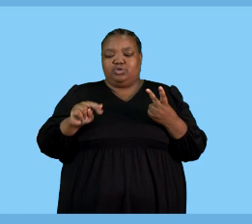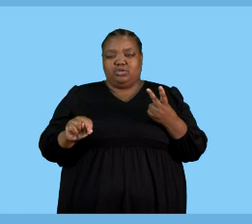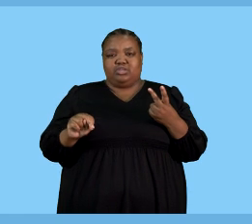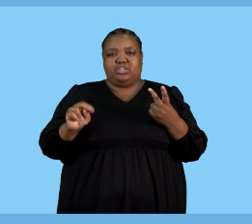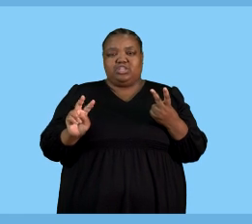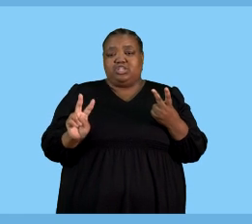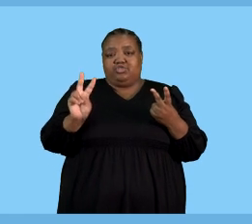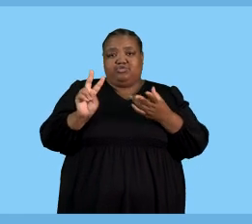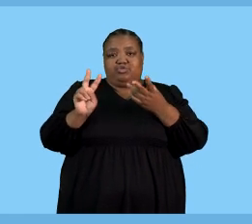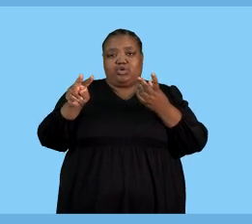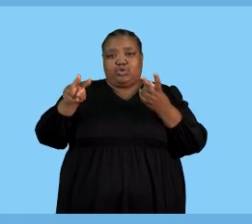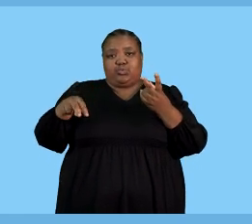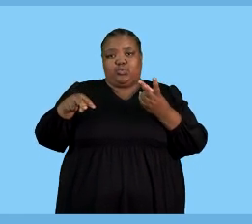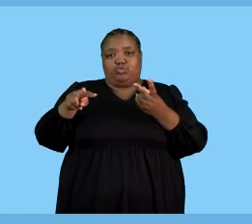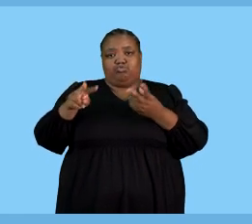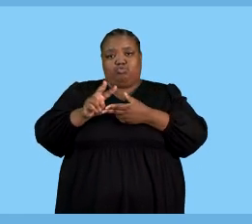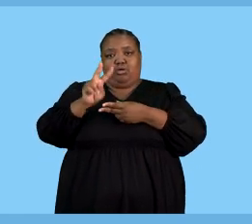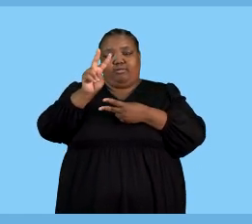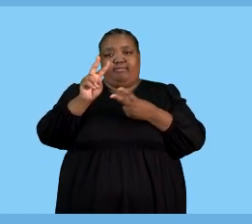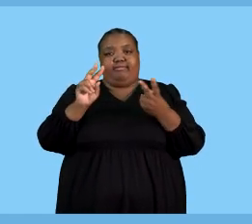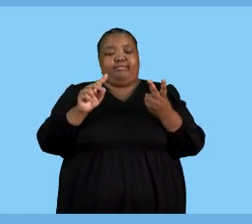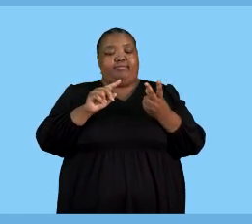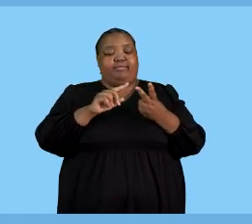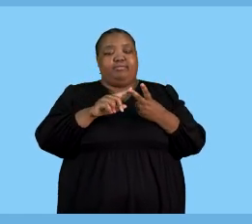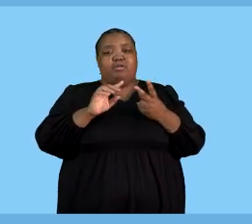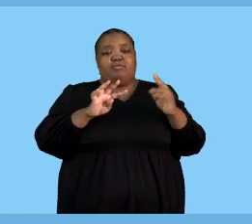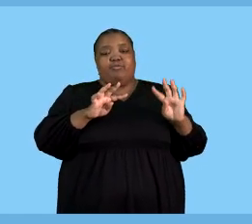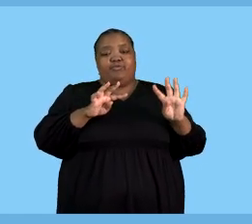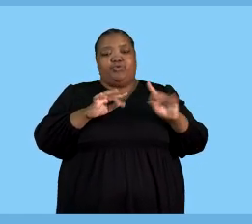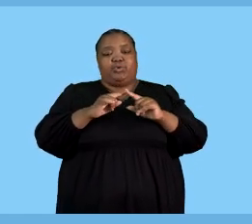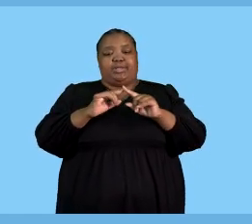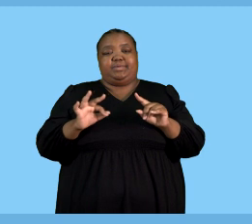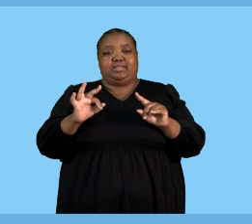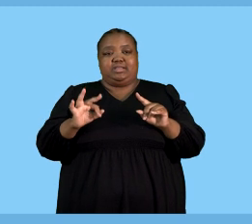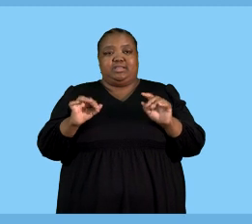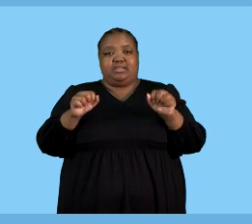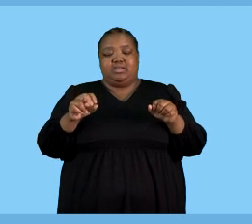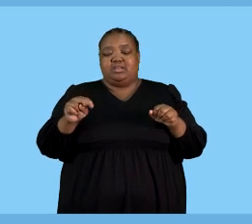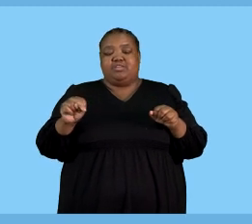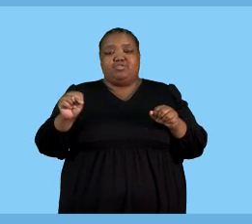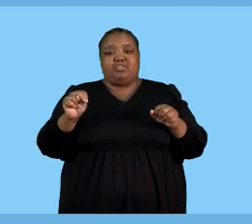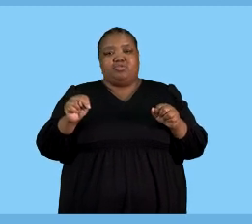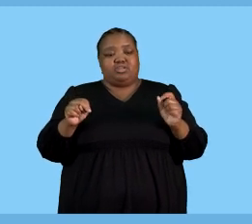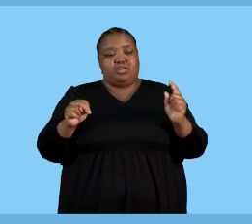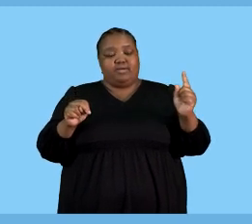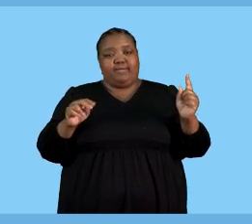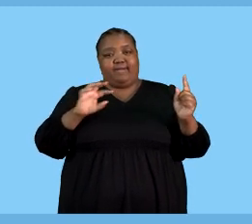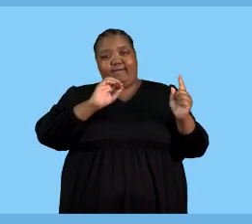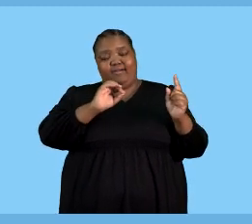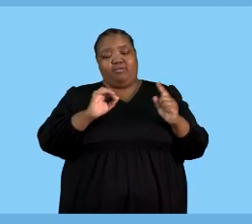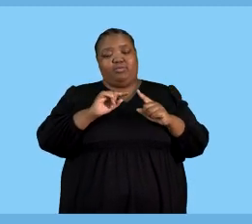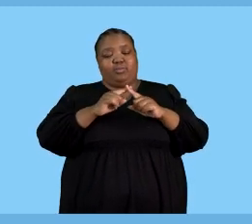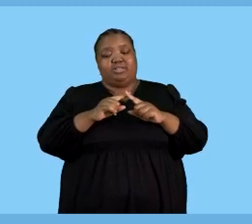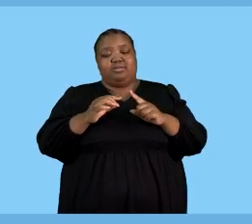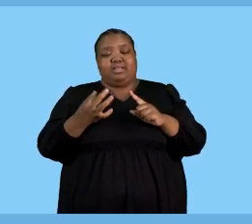Hydrogen, we have the 12 because we said 4 multiplied by the 3. And that nitrogen, we said there's a 1 here, there's a 1